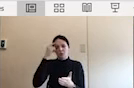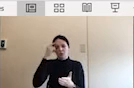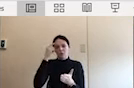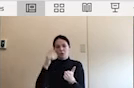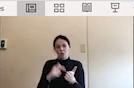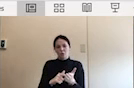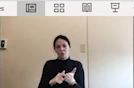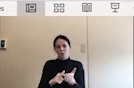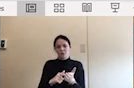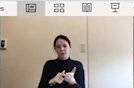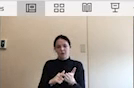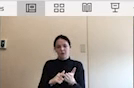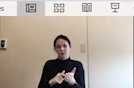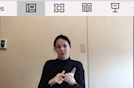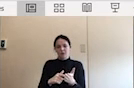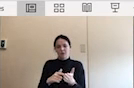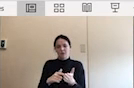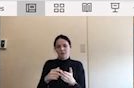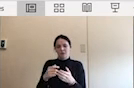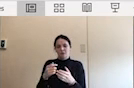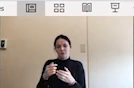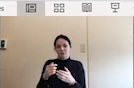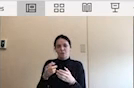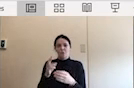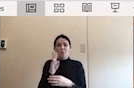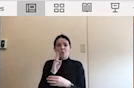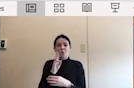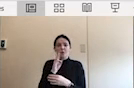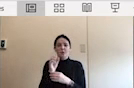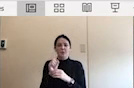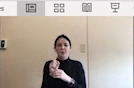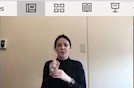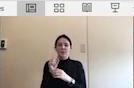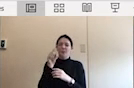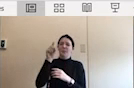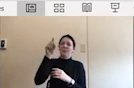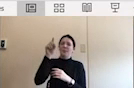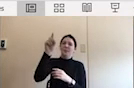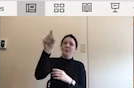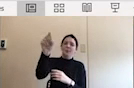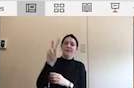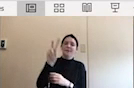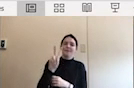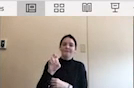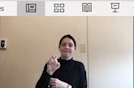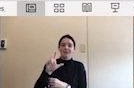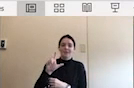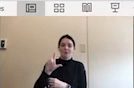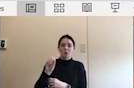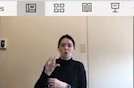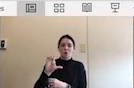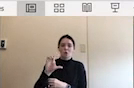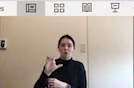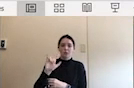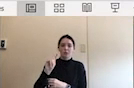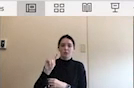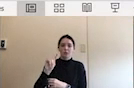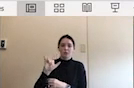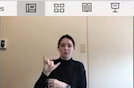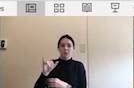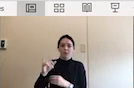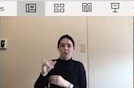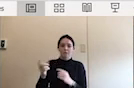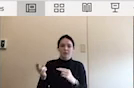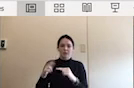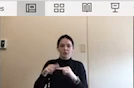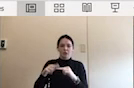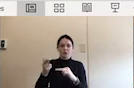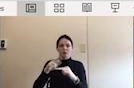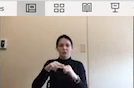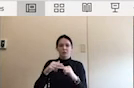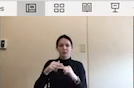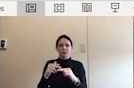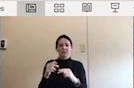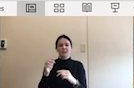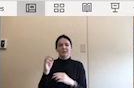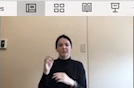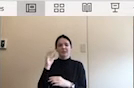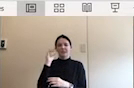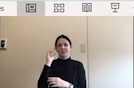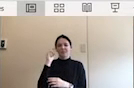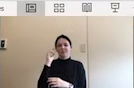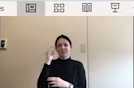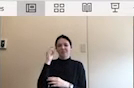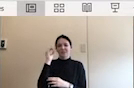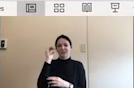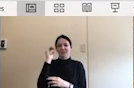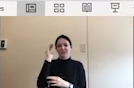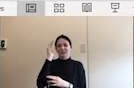increases, and it seems like it's flowing faster. So what are we doing here? So continuity equation basically